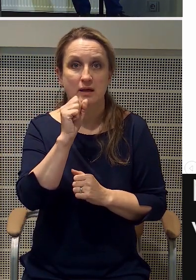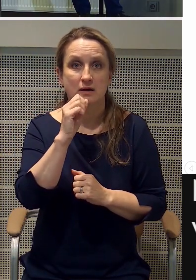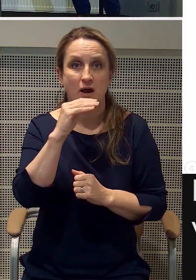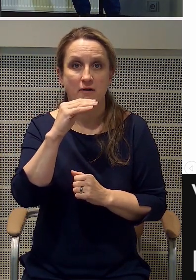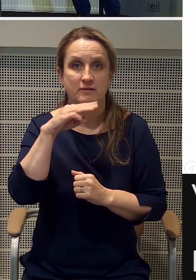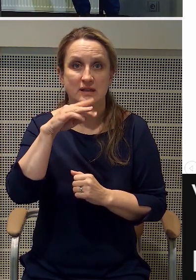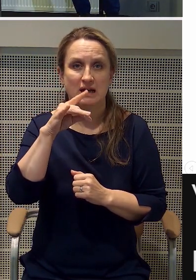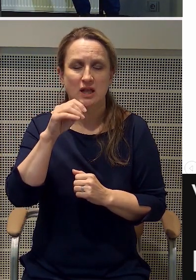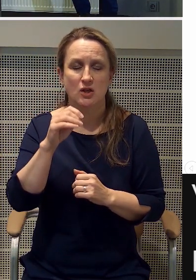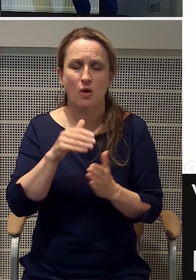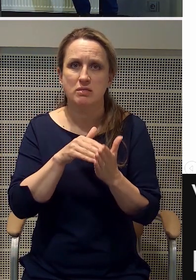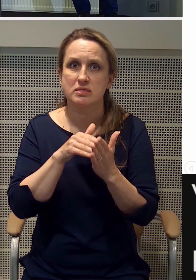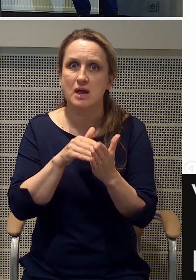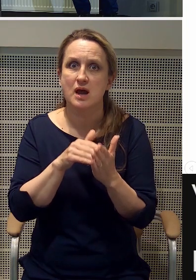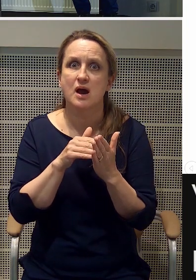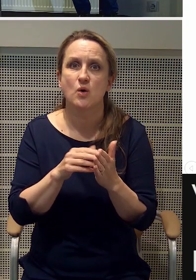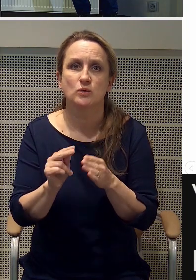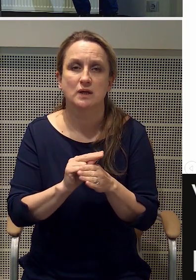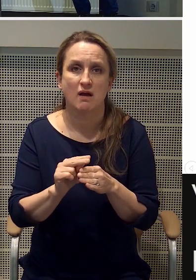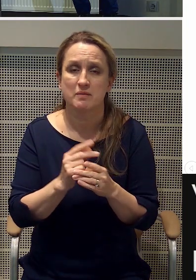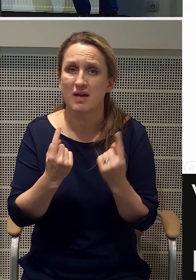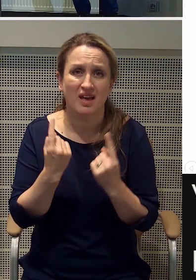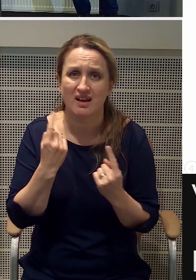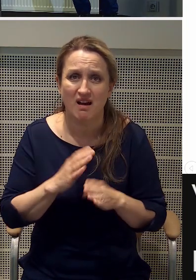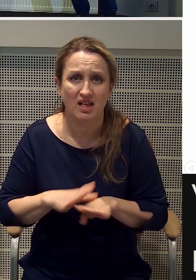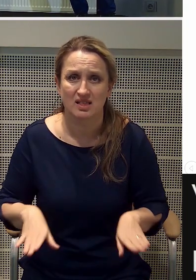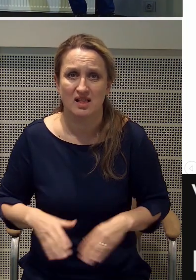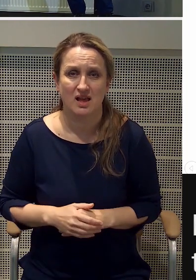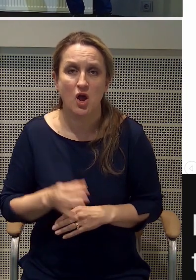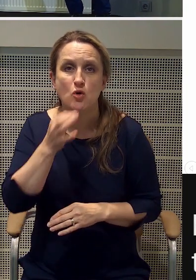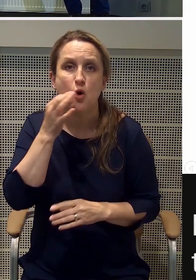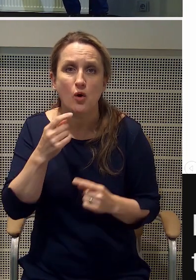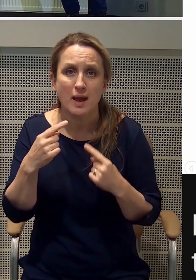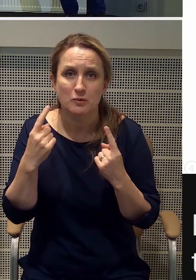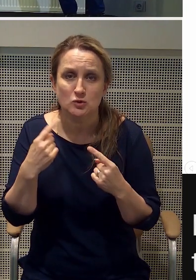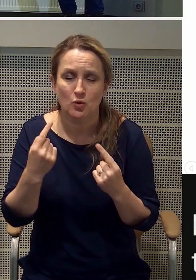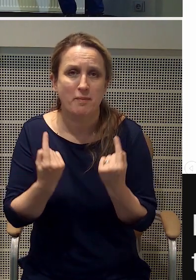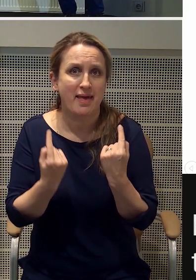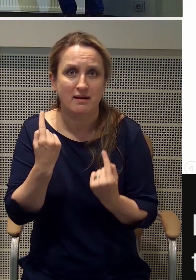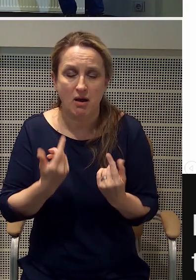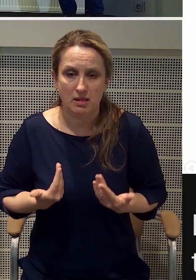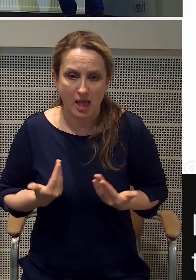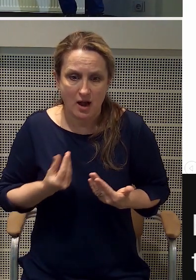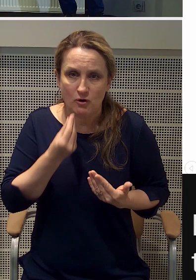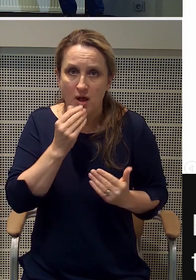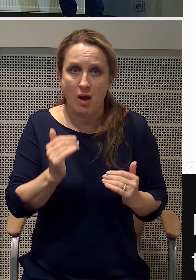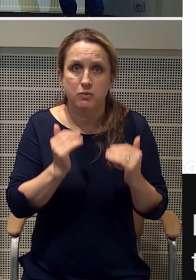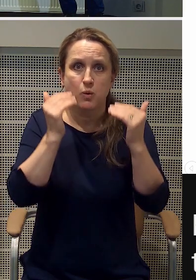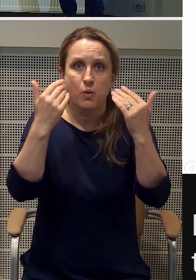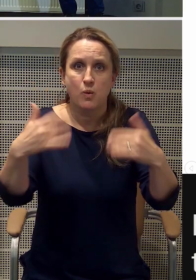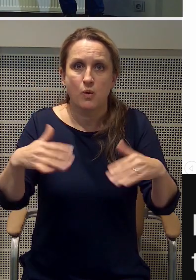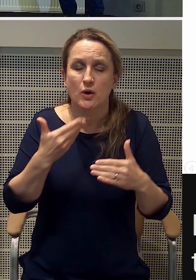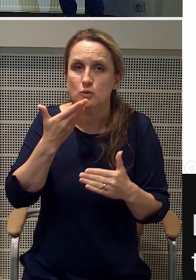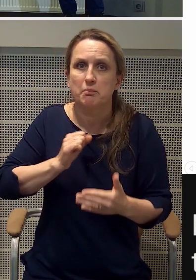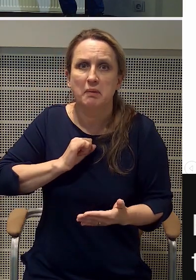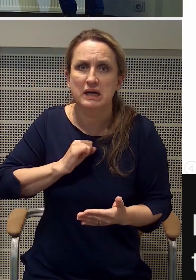We have no doubts about Kaftrio being a very effective treatment. The increase in the